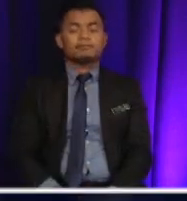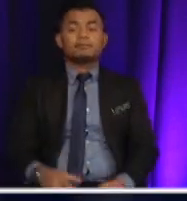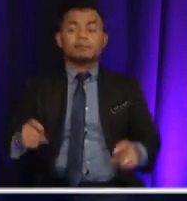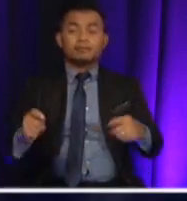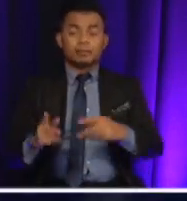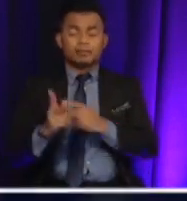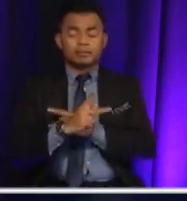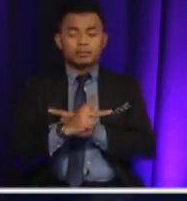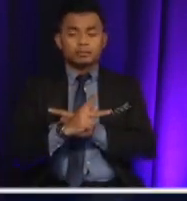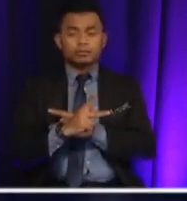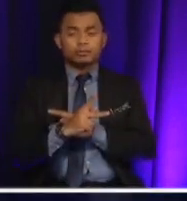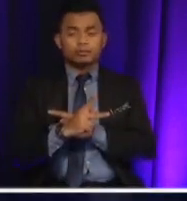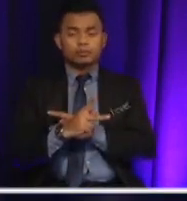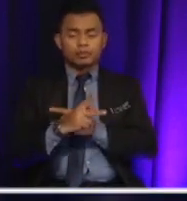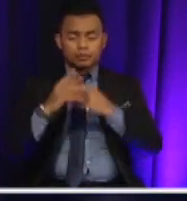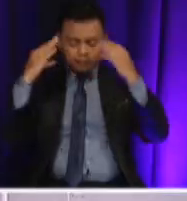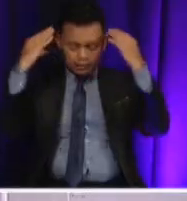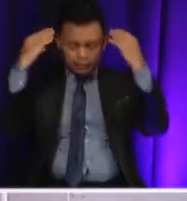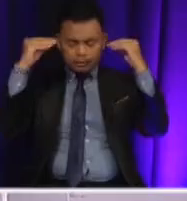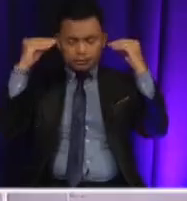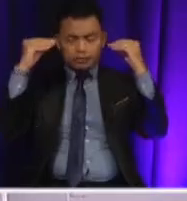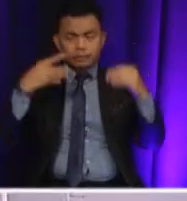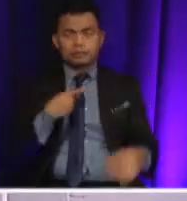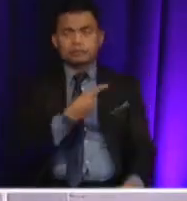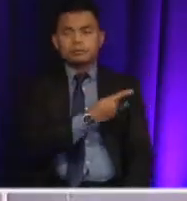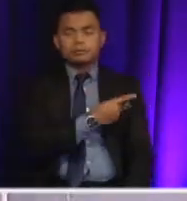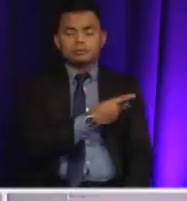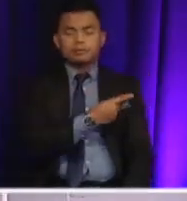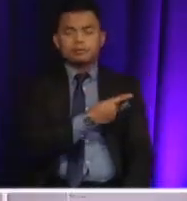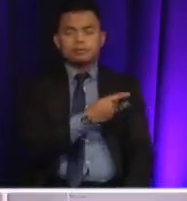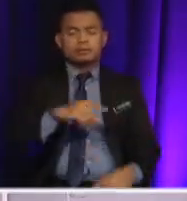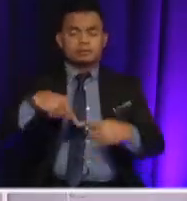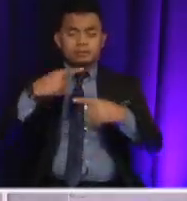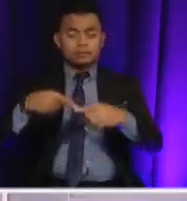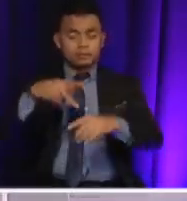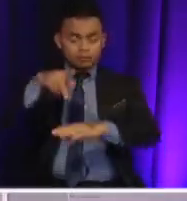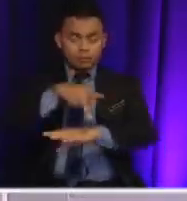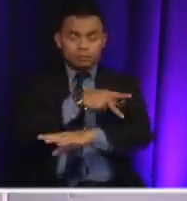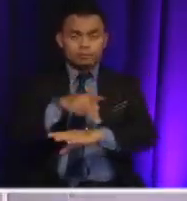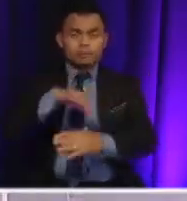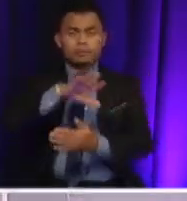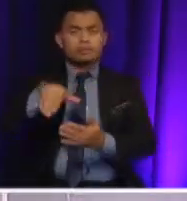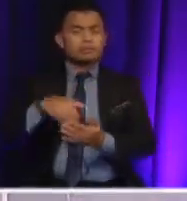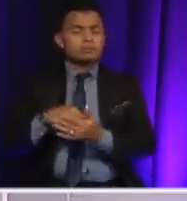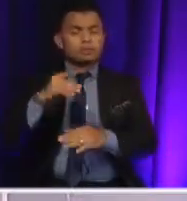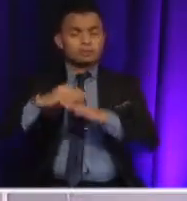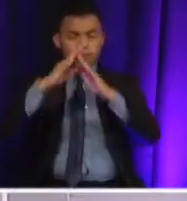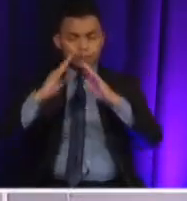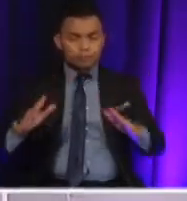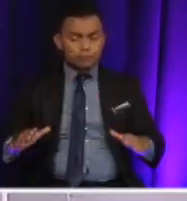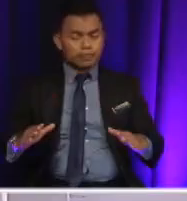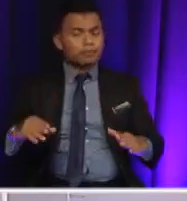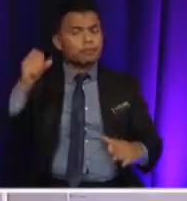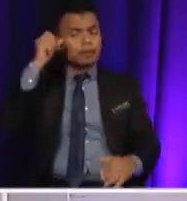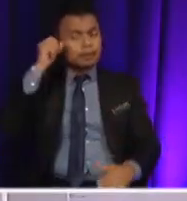teaching us how to understand the poem a little bit better. But pupils at home, keep digesting and grasping all that we are learning